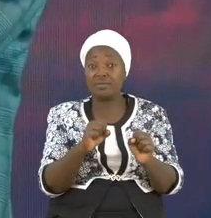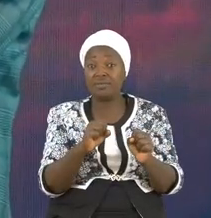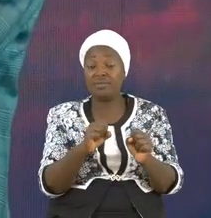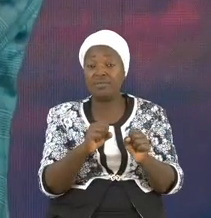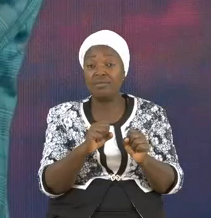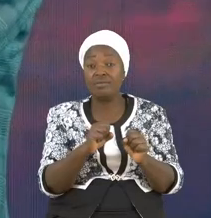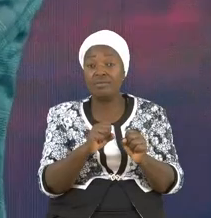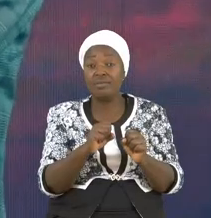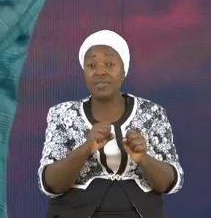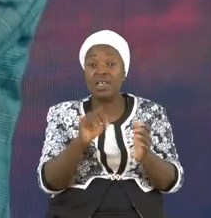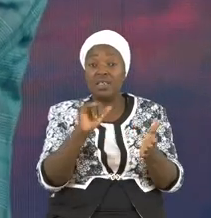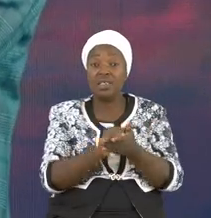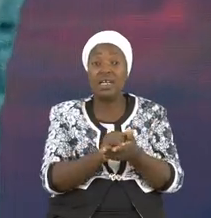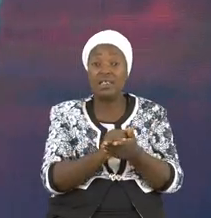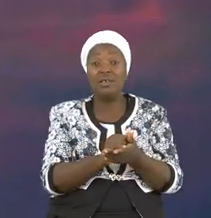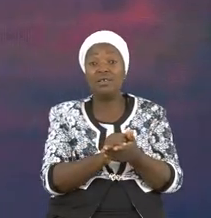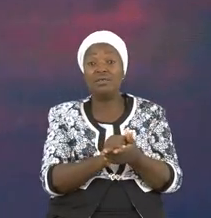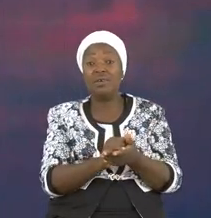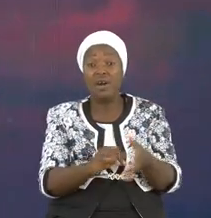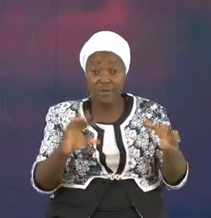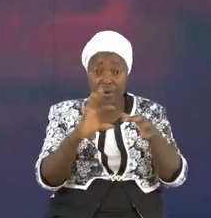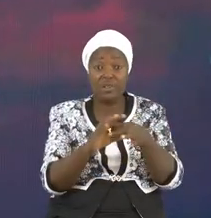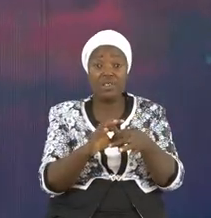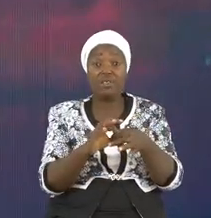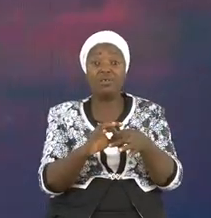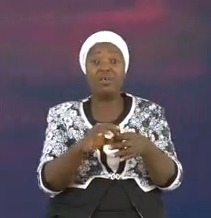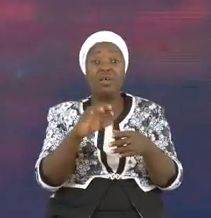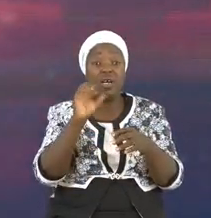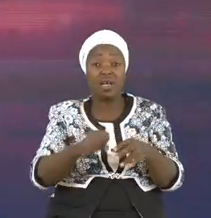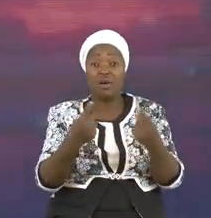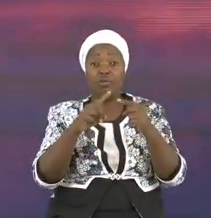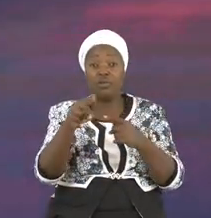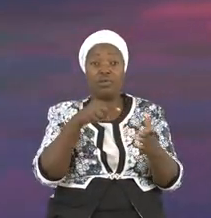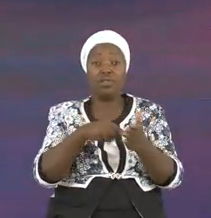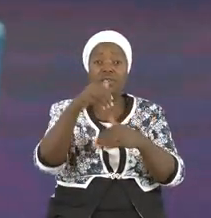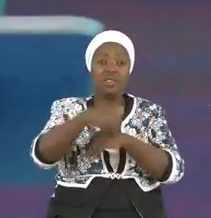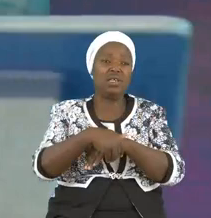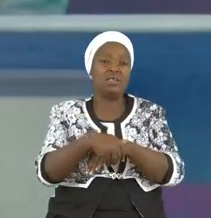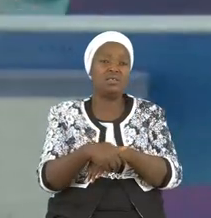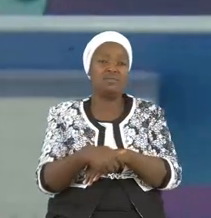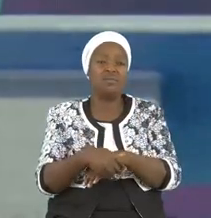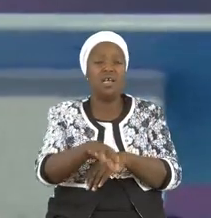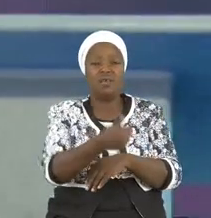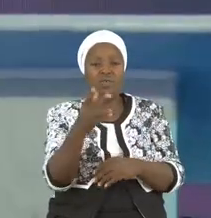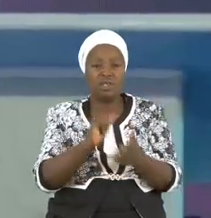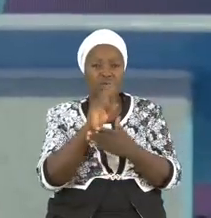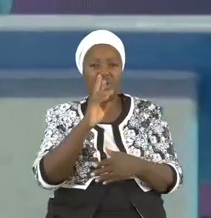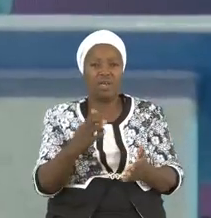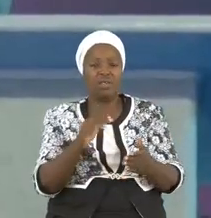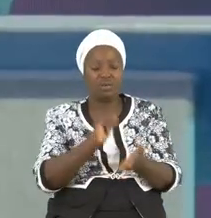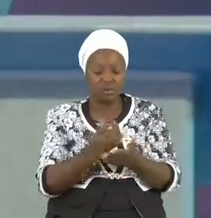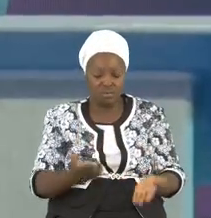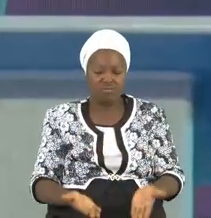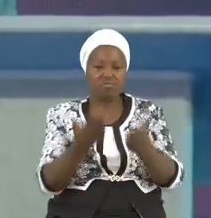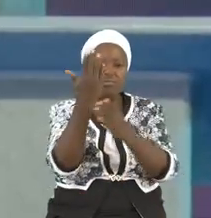that reconciliation can come to you tonight. Anywhere you are, raise up that hand and